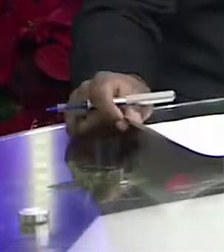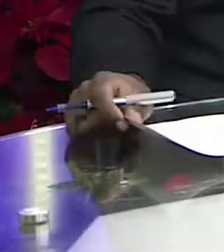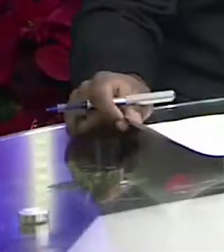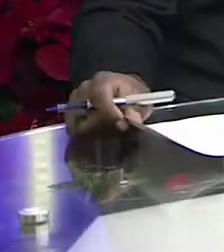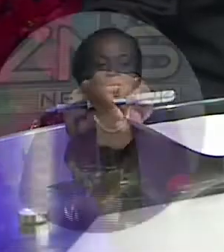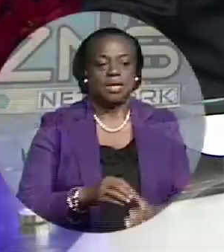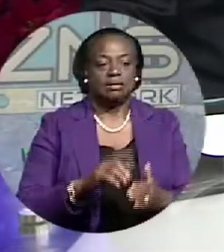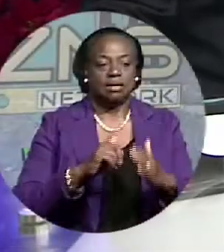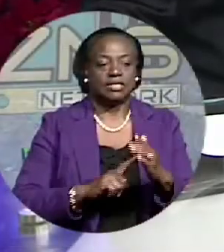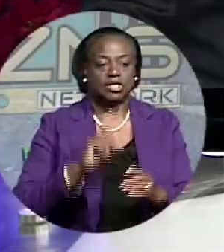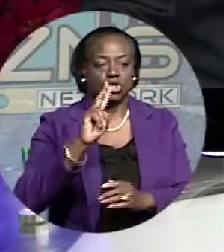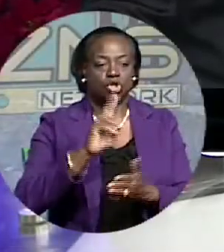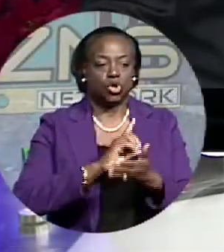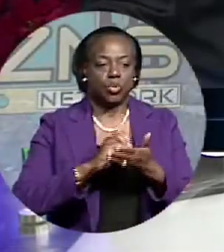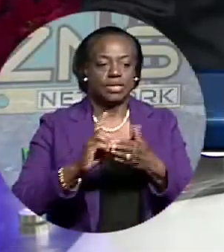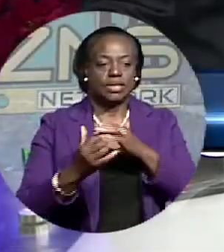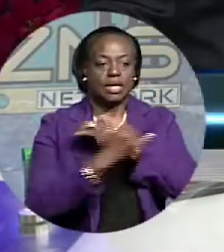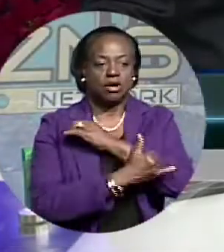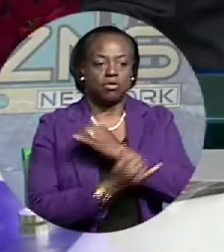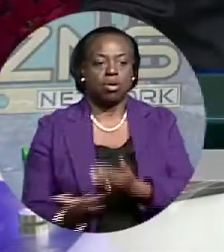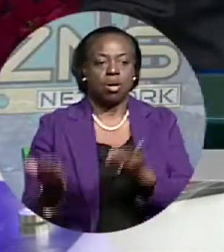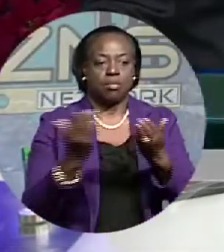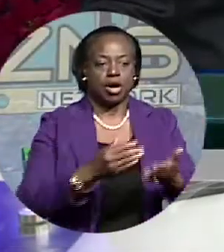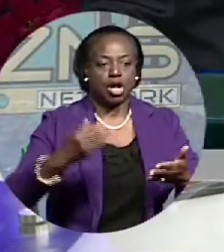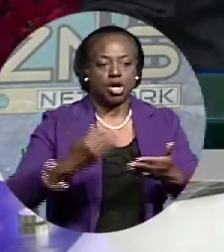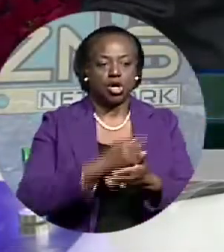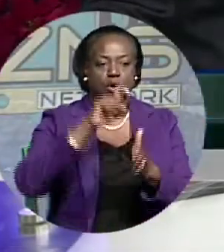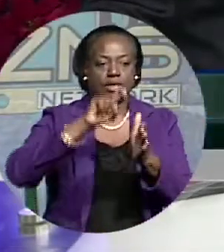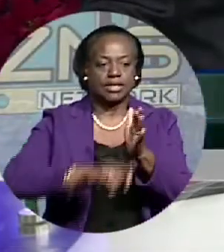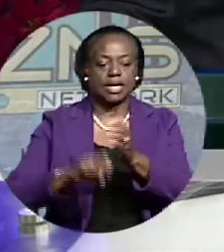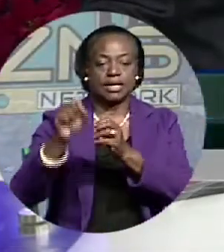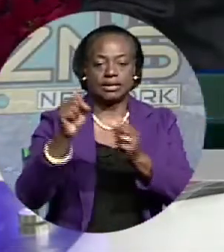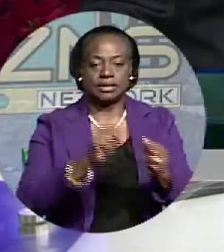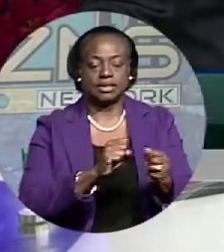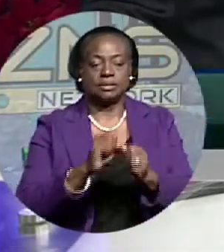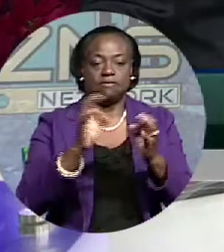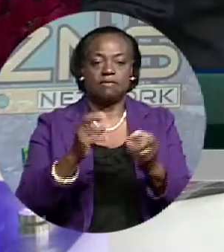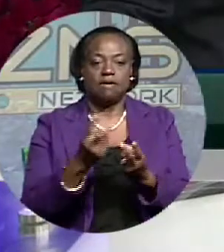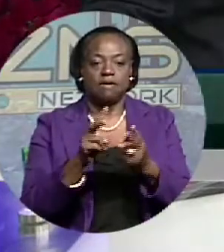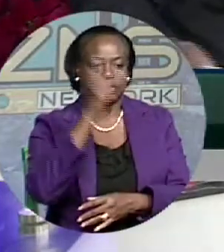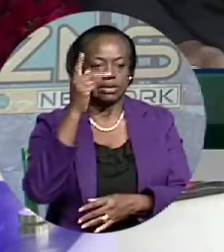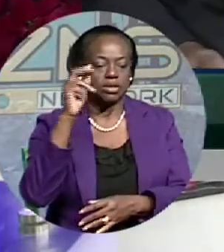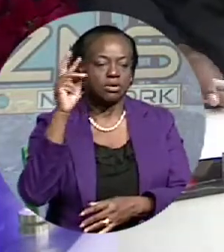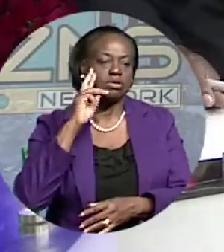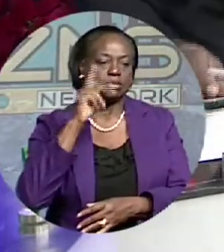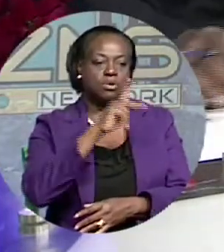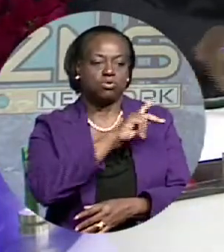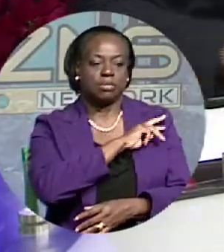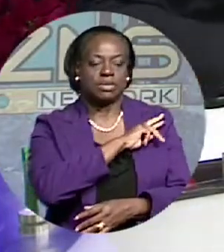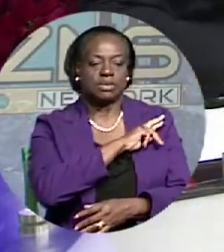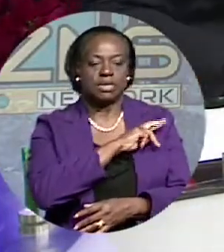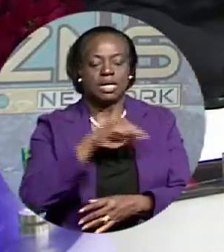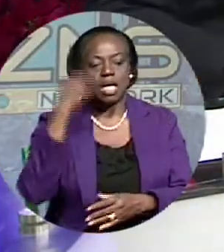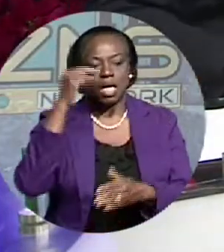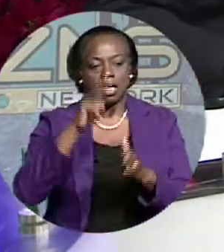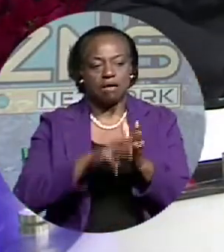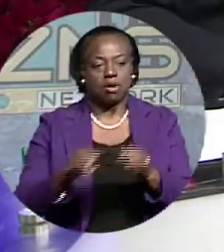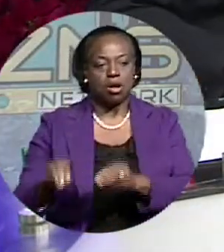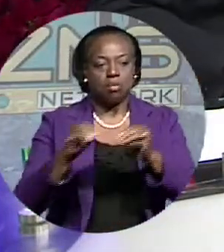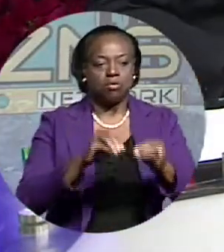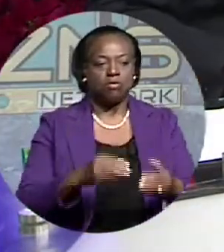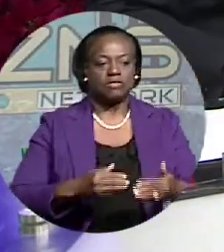In less than 2 weeks, the country will usher in a new taxation system in the form of value-added tax. And as government forges ahead with